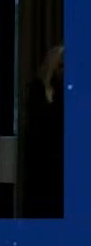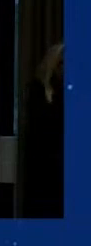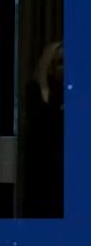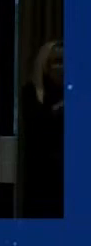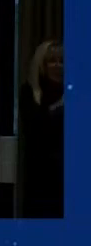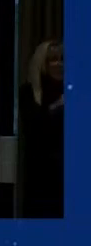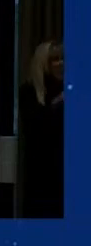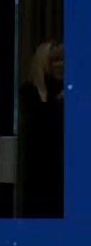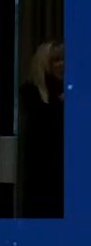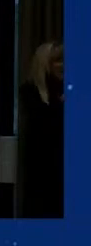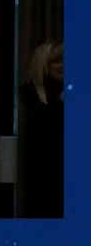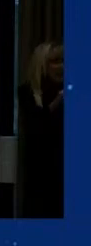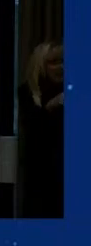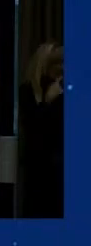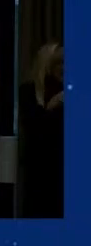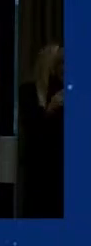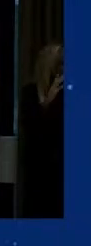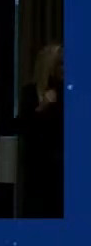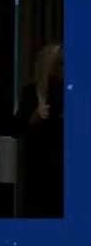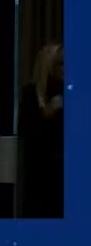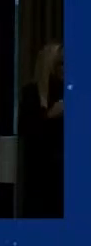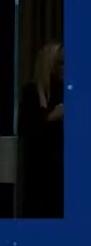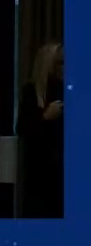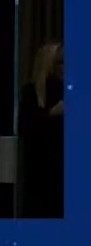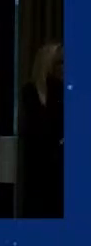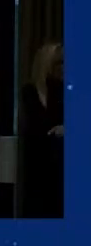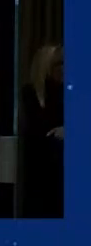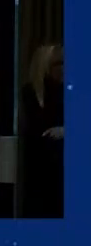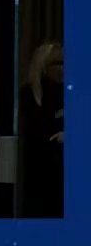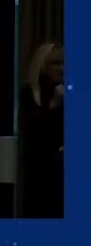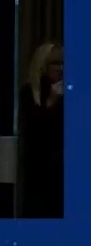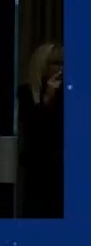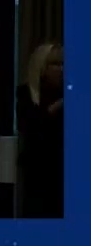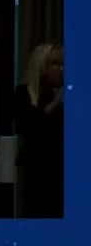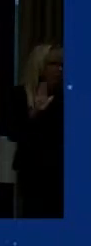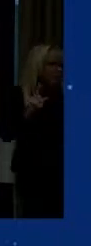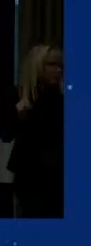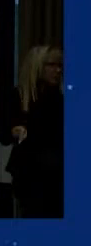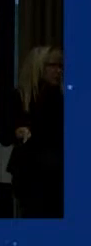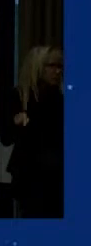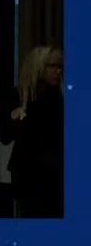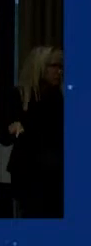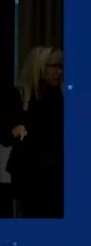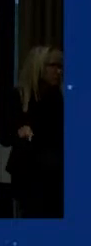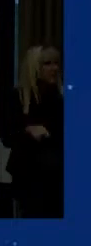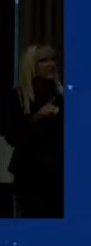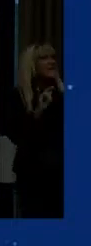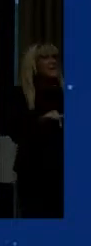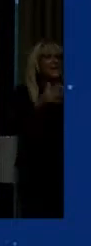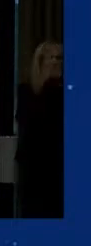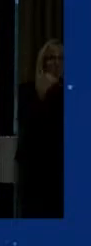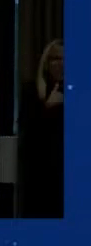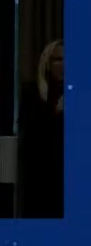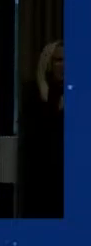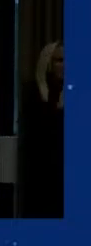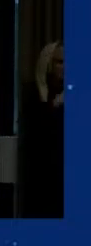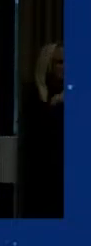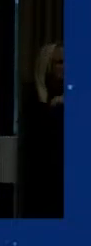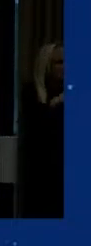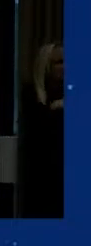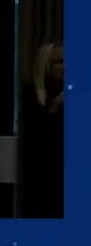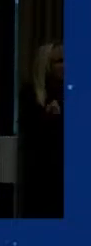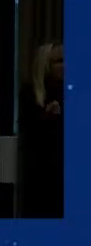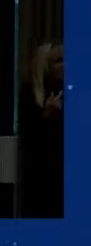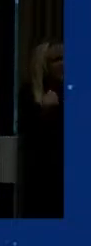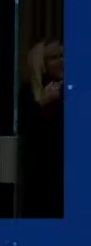from spinach, don't believe him. So this was particularly interesting for me as a reader making meaning. One, because there